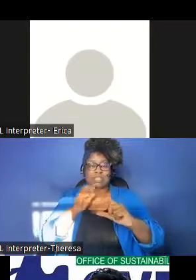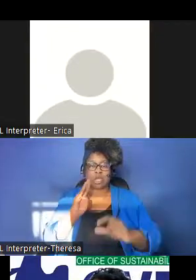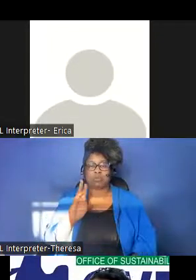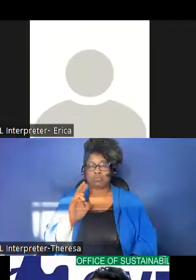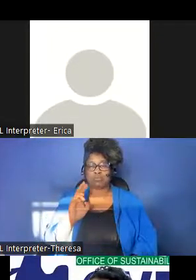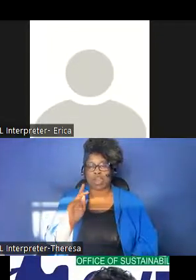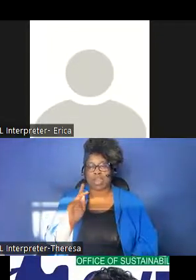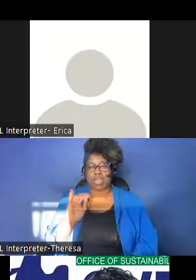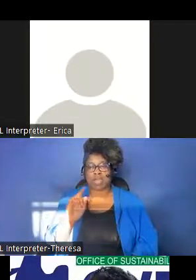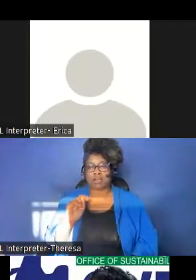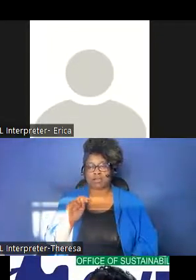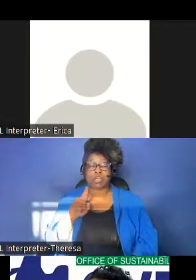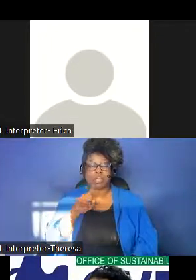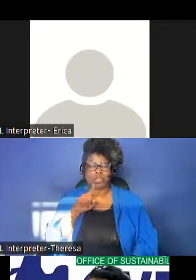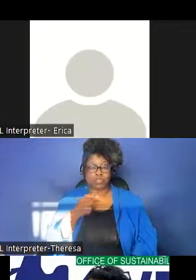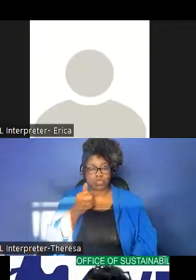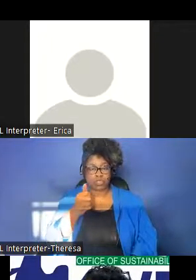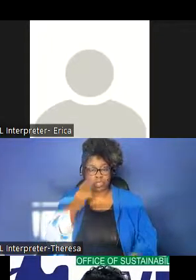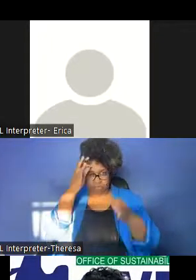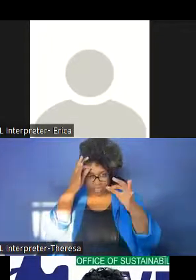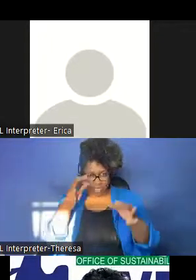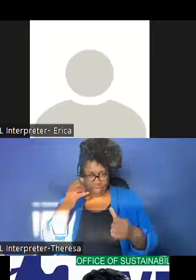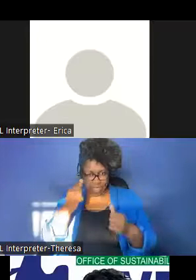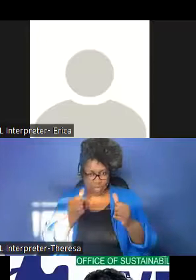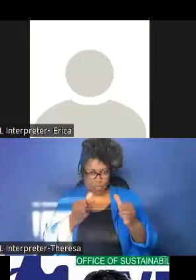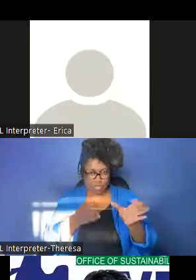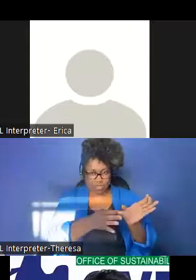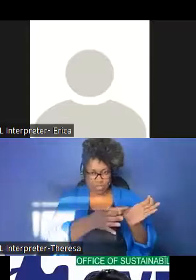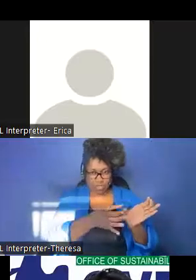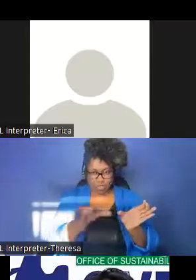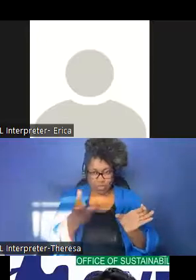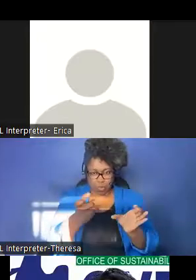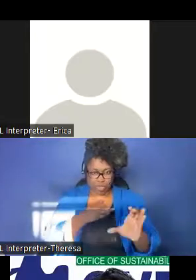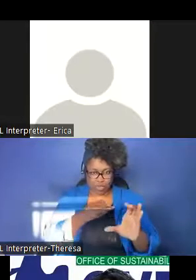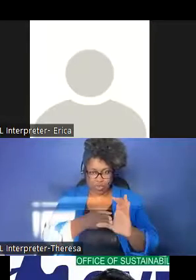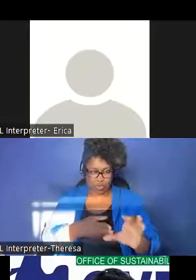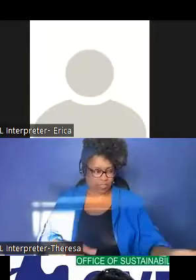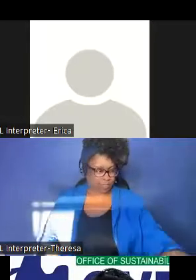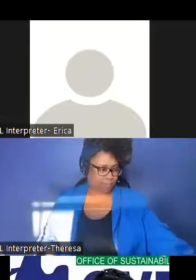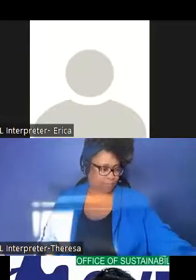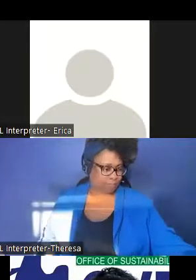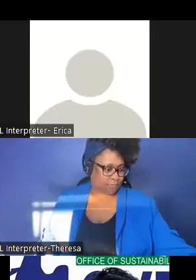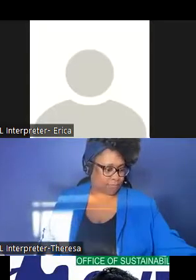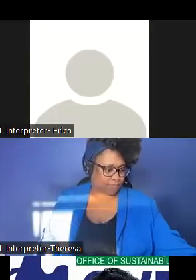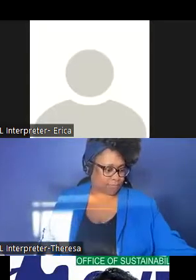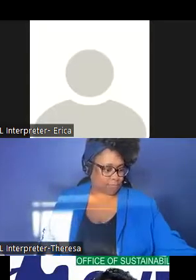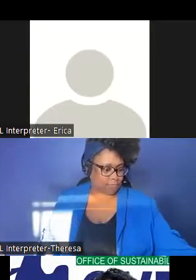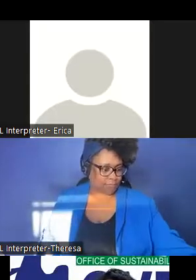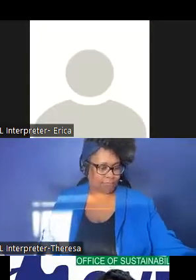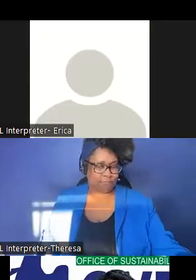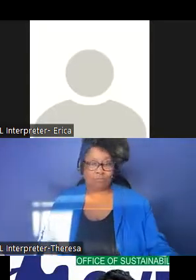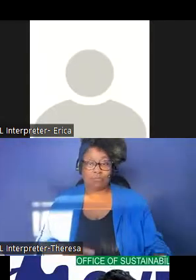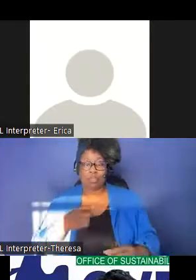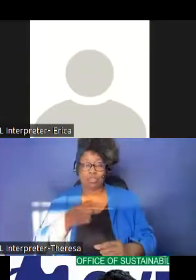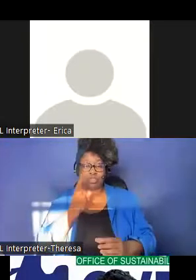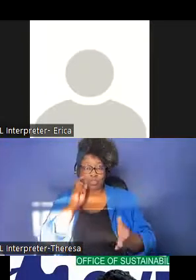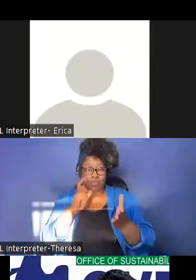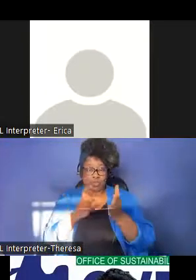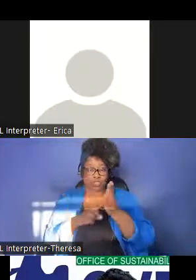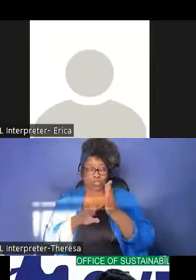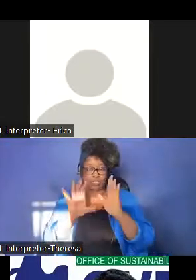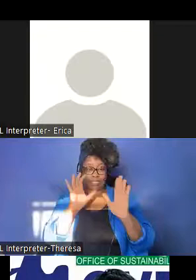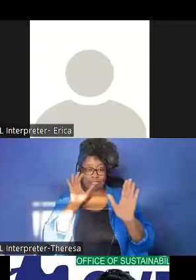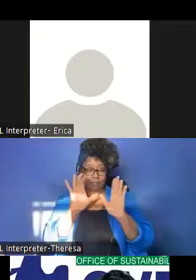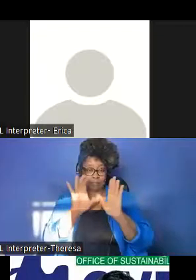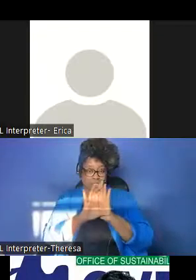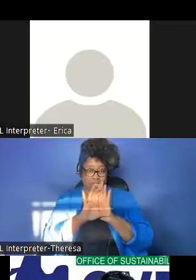you will self-select which room you would like to move into. So as you'll see from this image here, you can